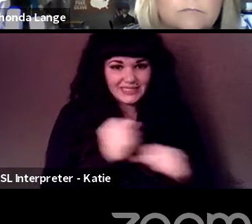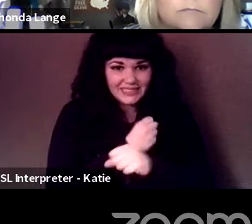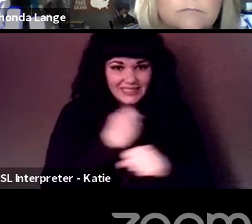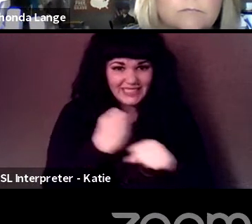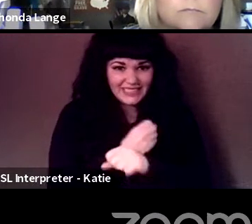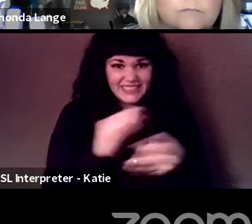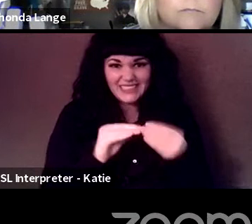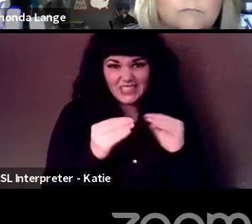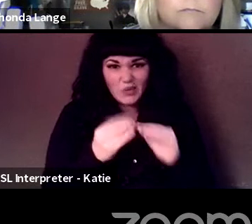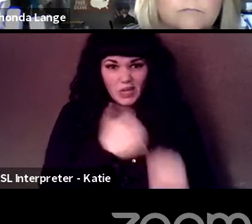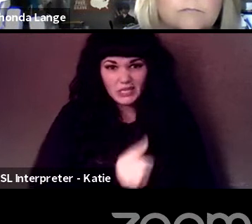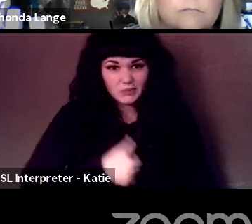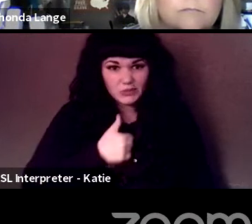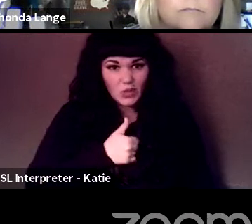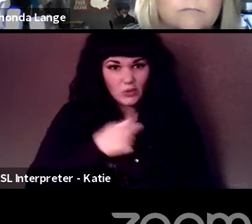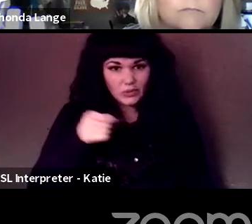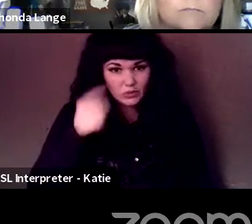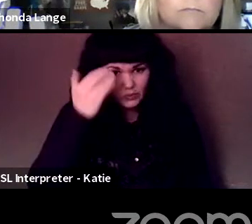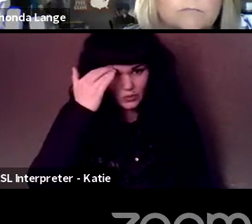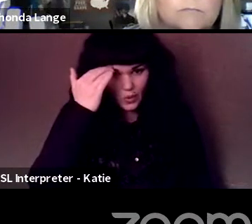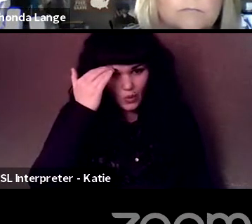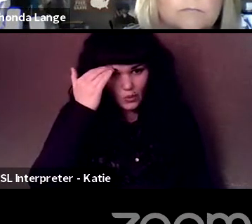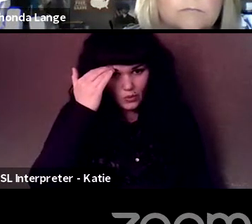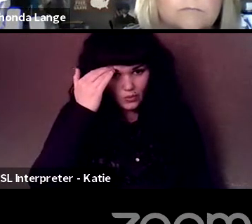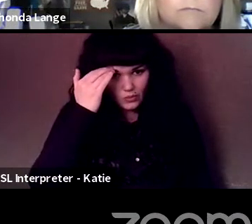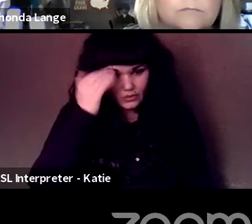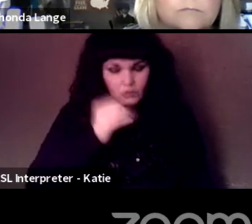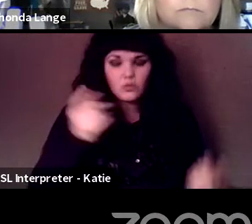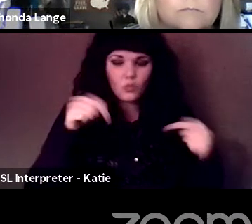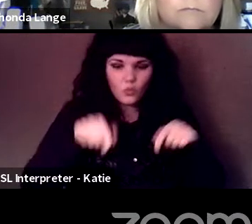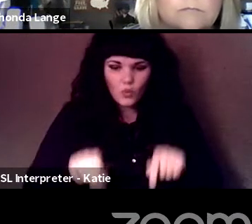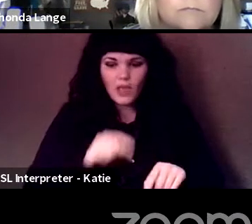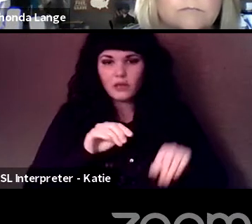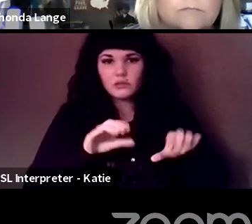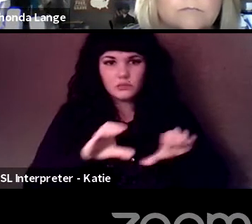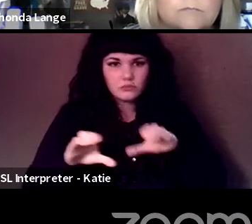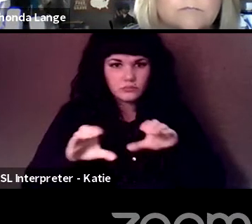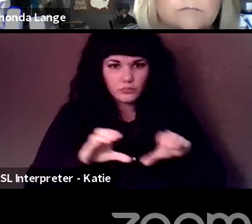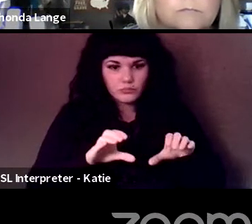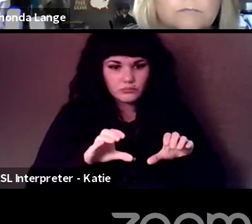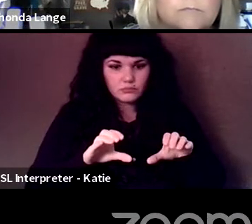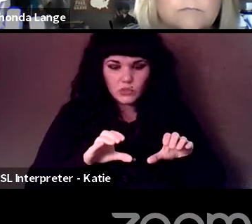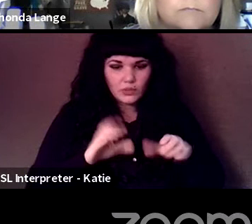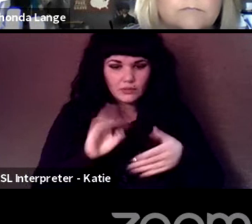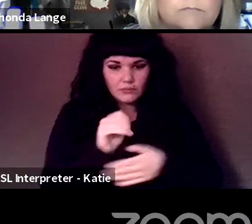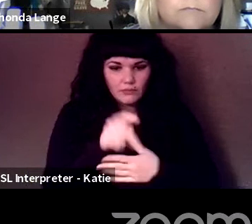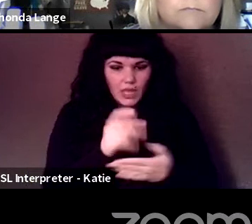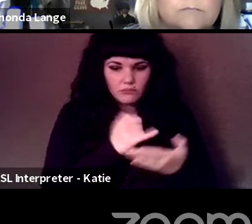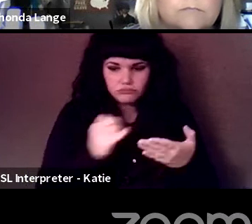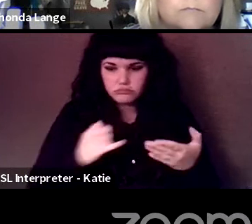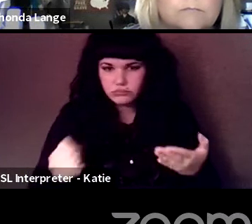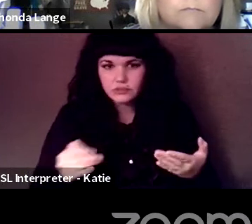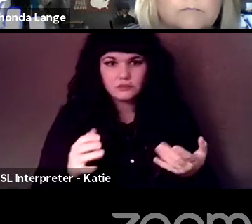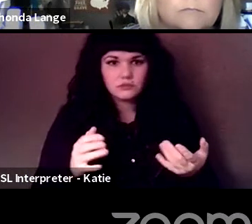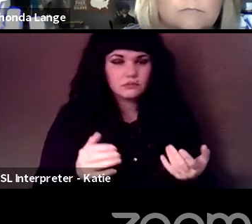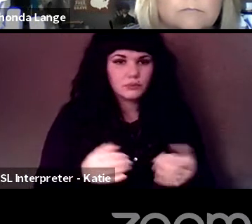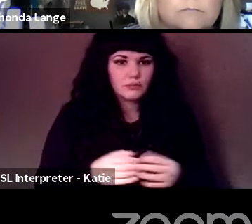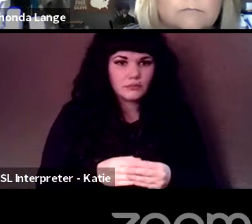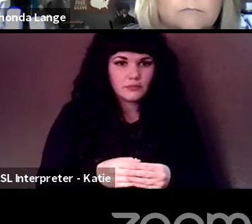that where you're going to be putting these together from, and that I don't know if it's something I say. Pardon me if